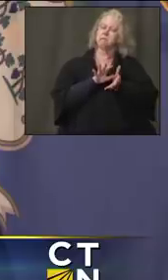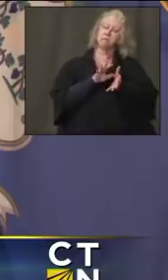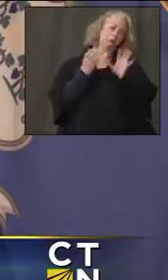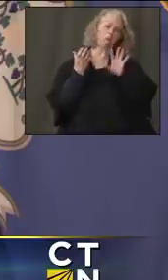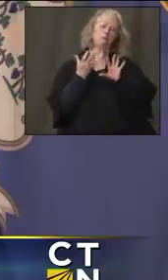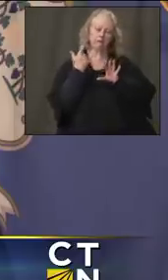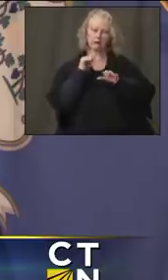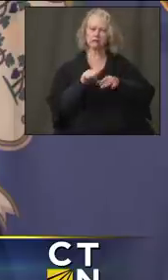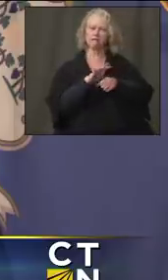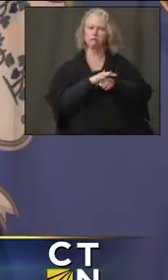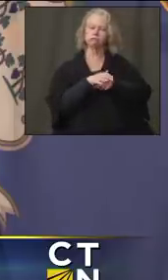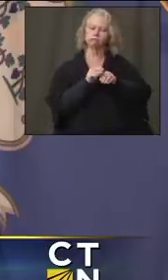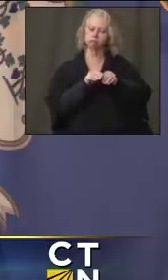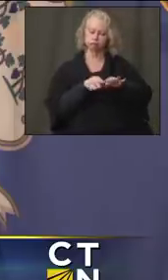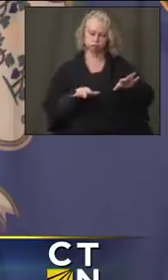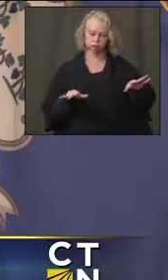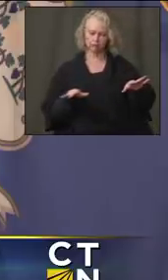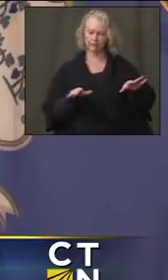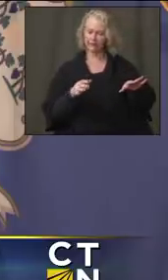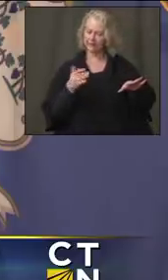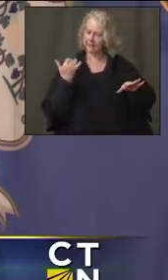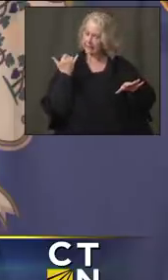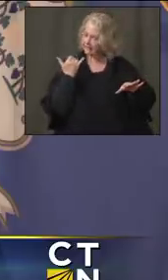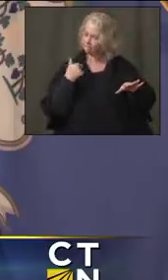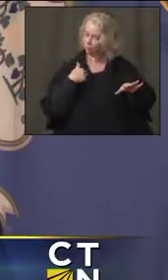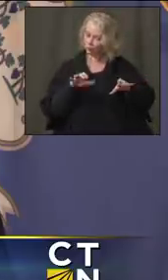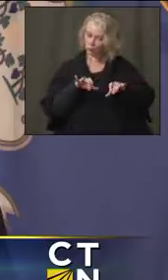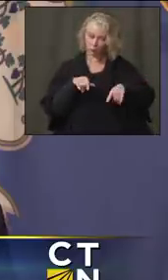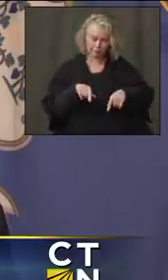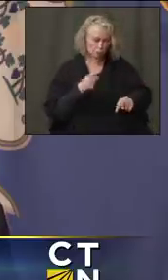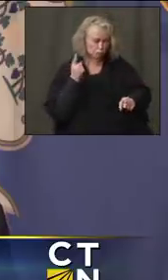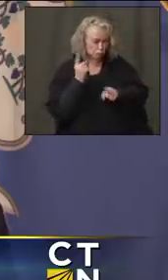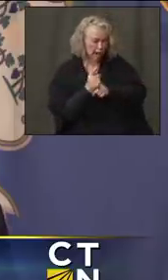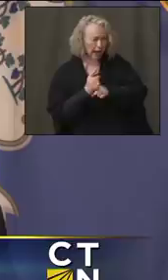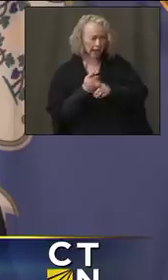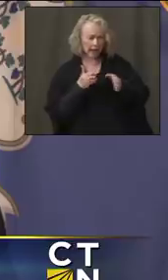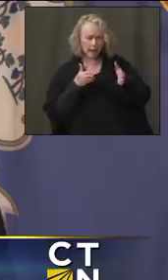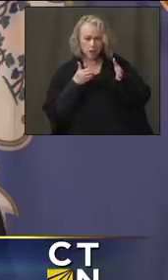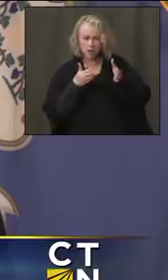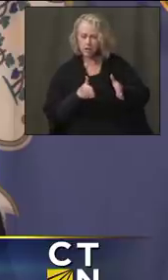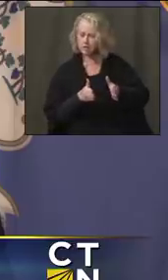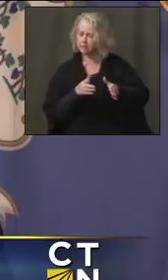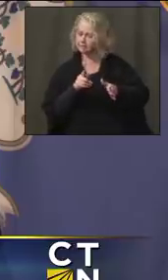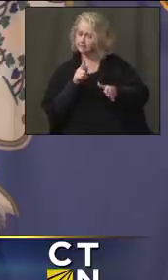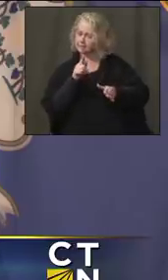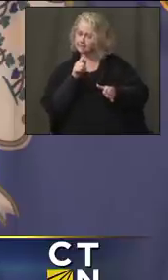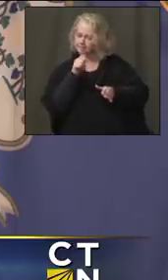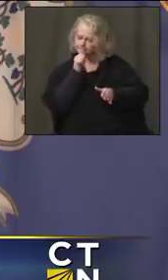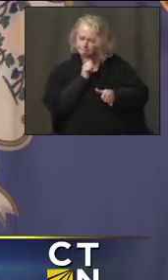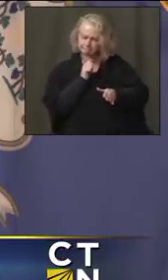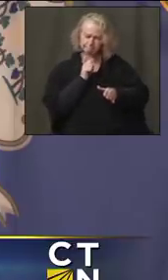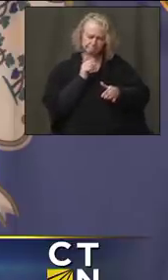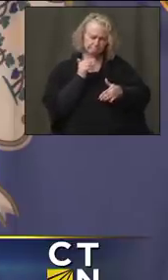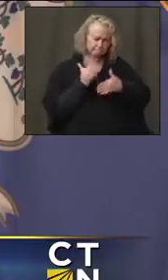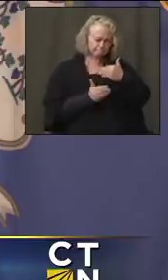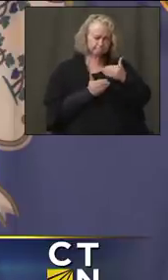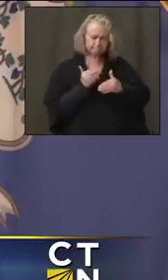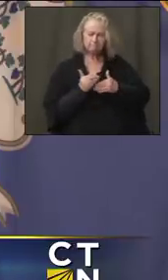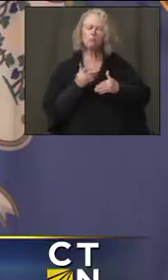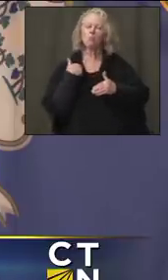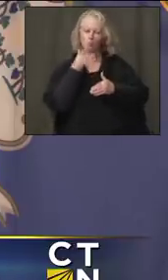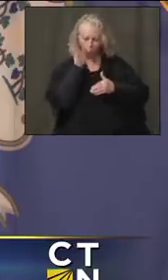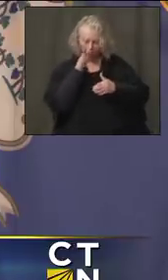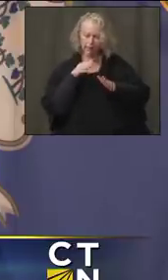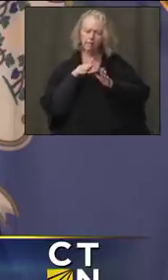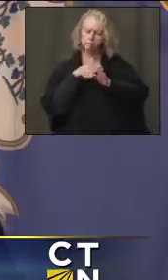That if we get this health right, if we do this on a deliberate way, we're going to be coming back,